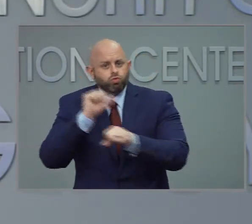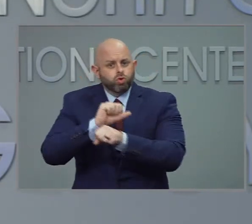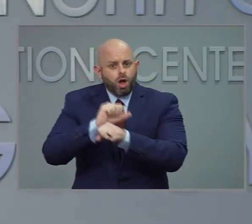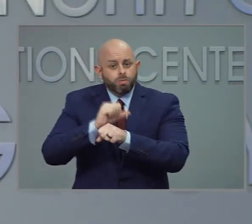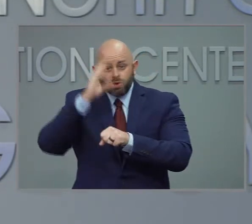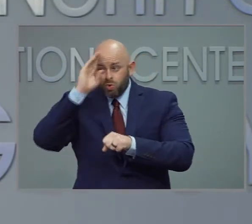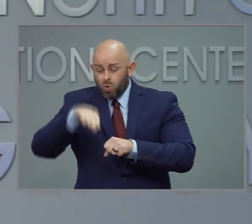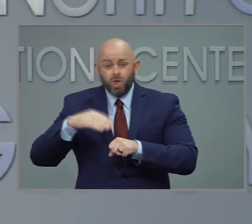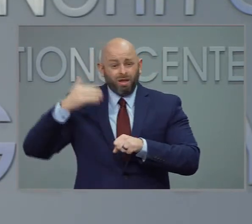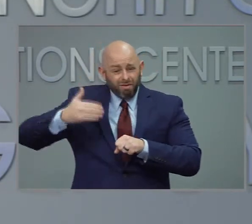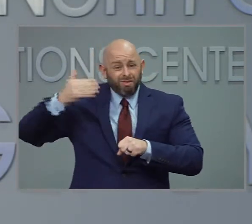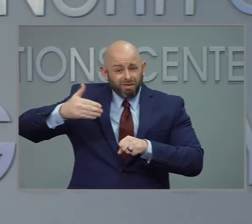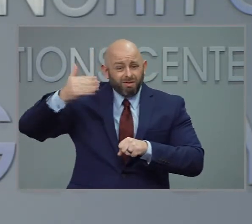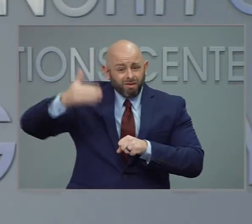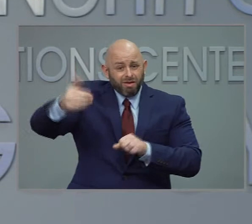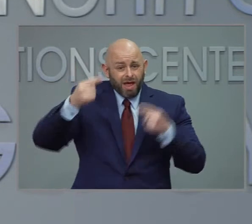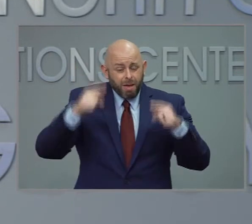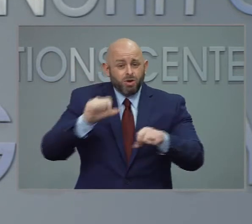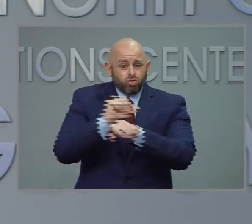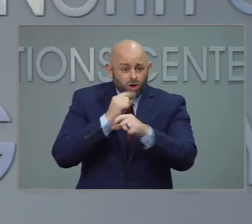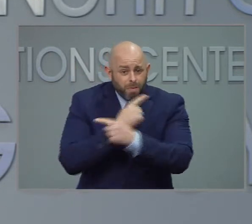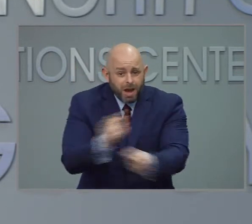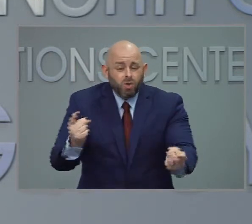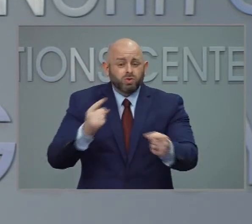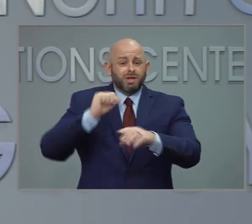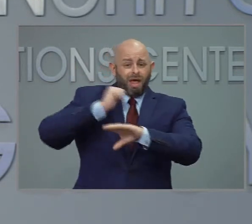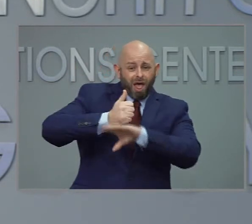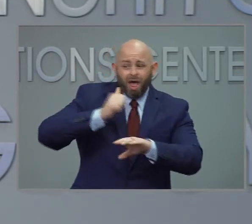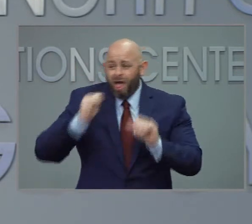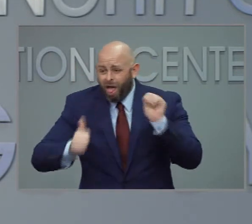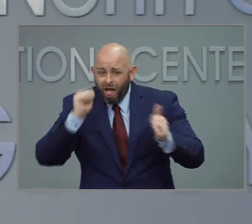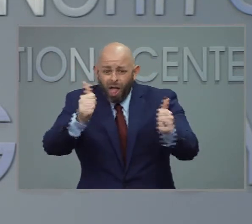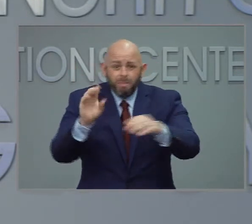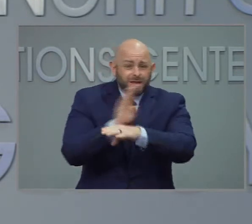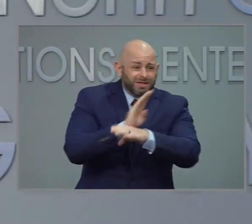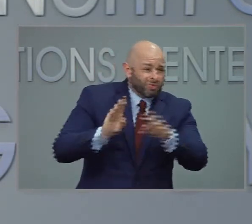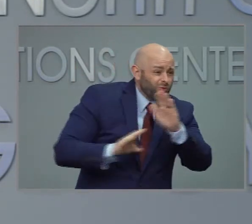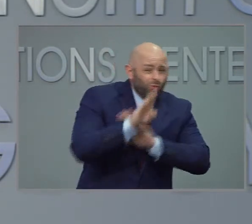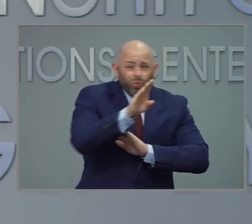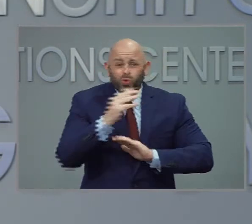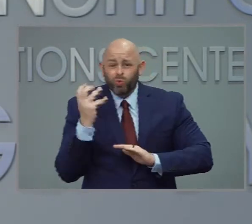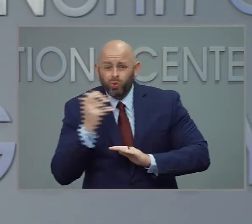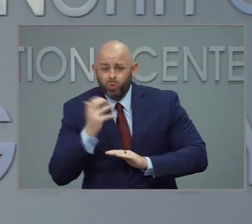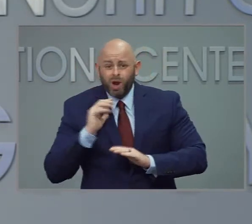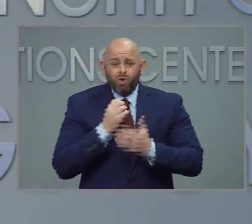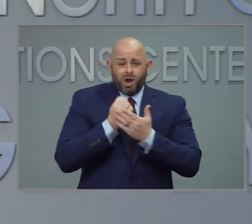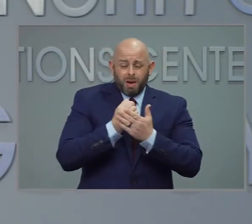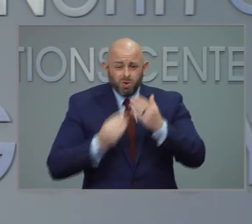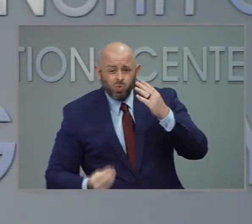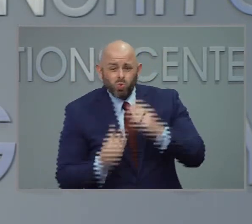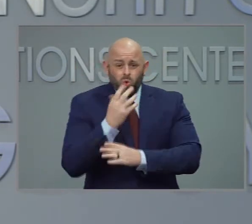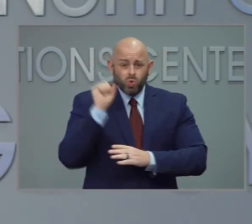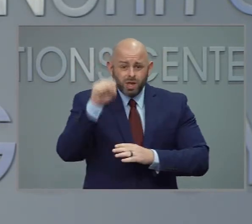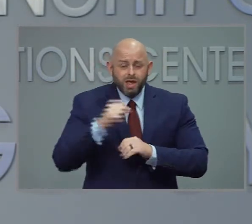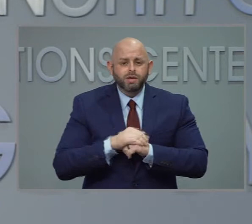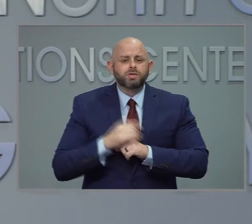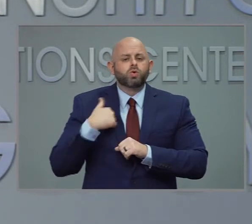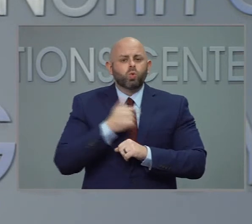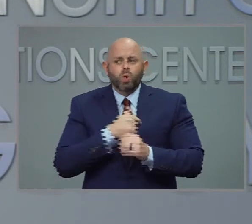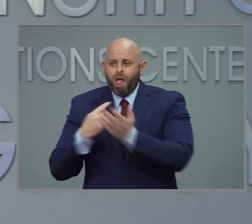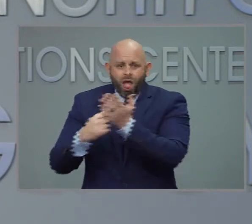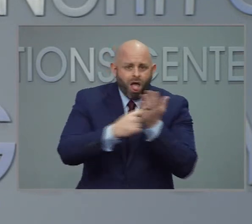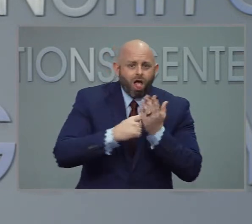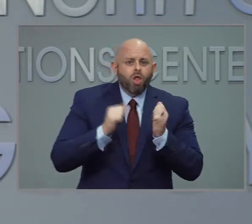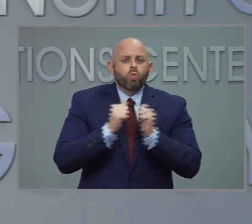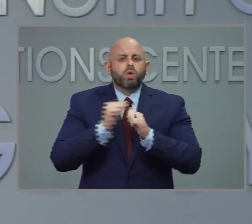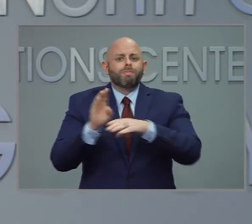after job announcement in recent weeks, our economy is moving, and we're telling employers around the world that North